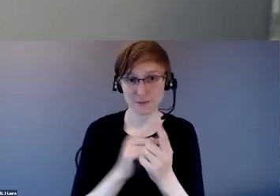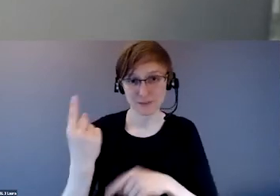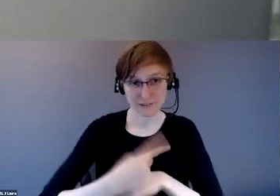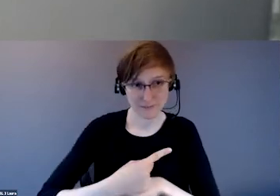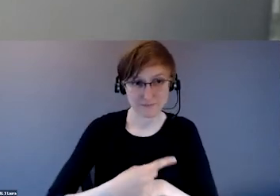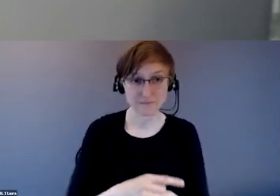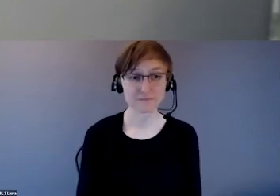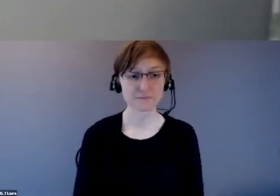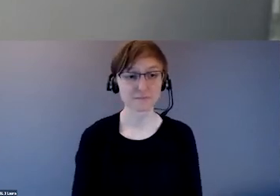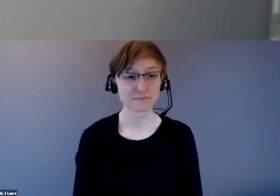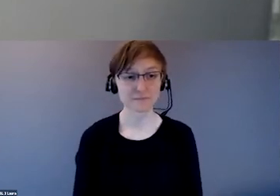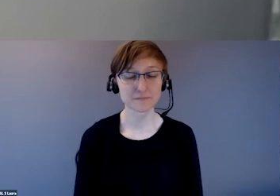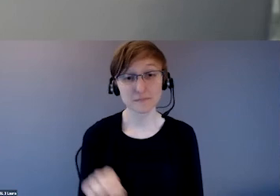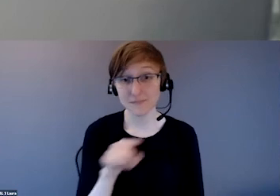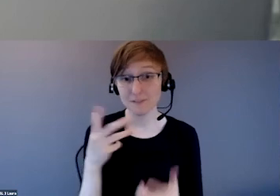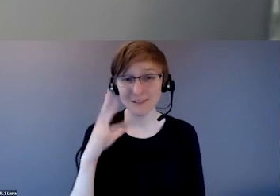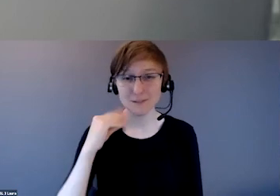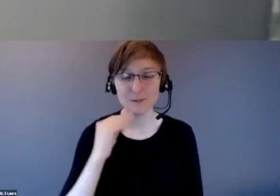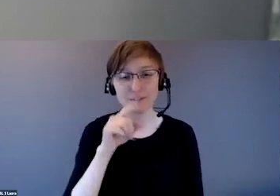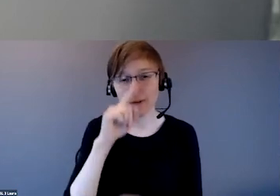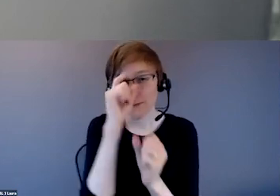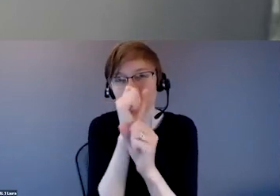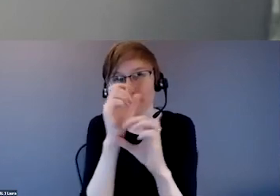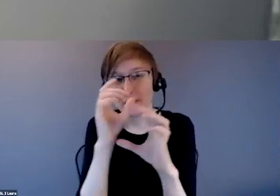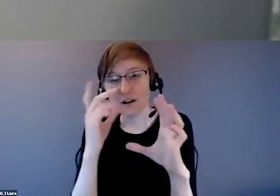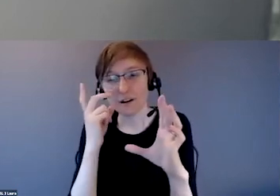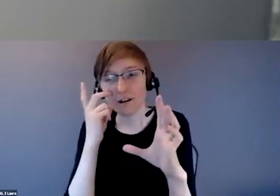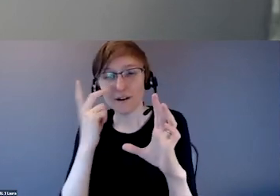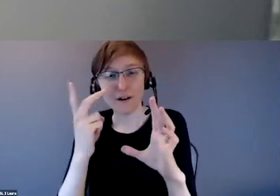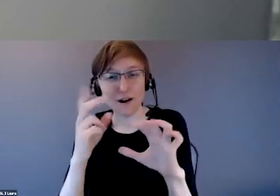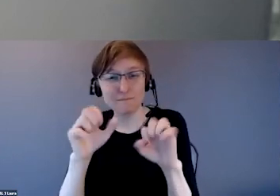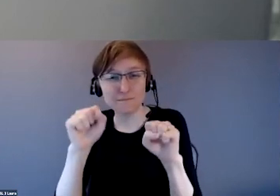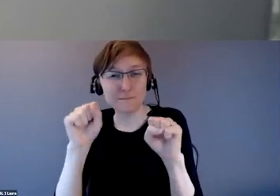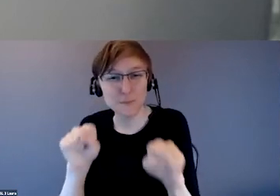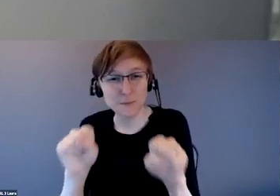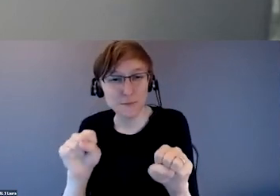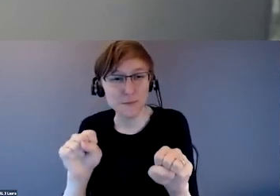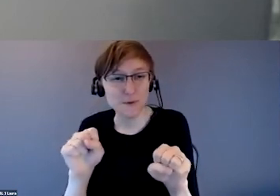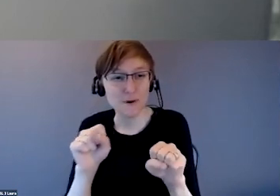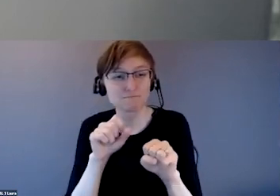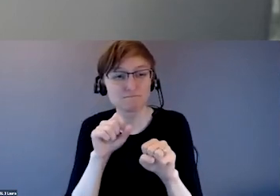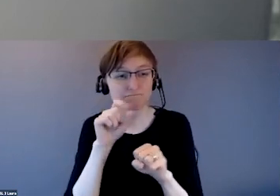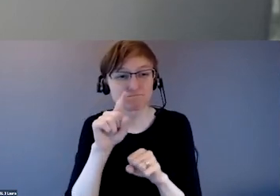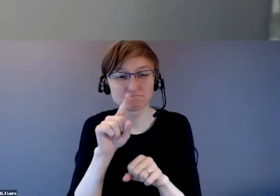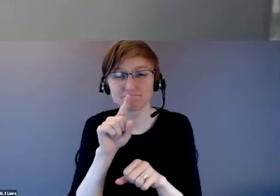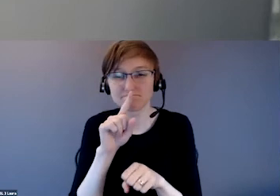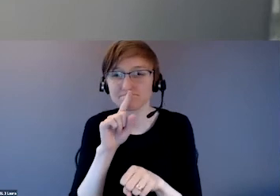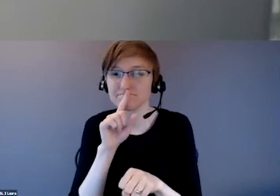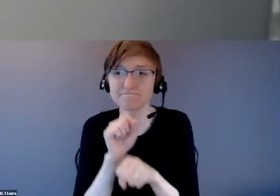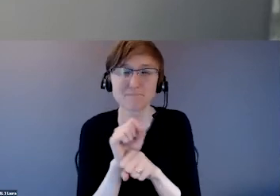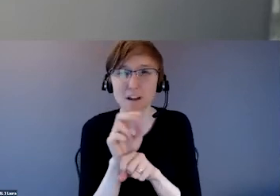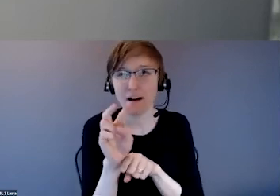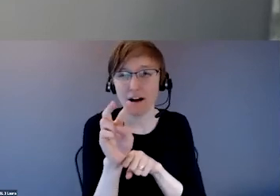a moment where you could see possibility, where you really had a genuine connection to being part of something that was